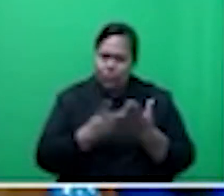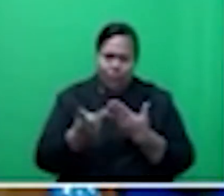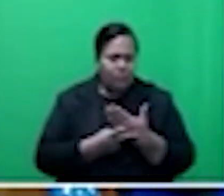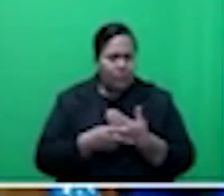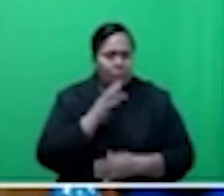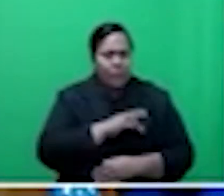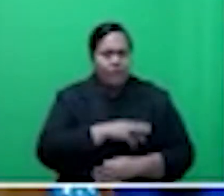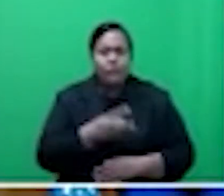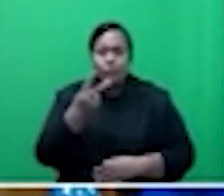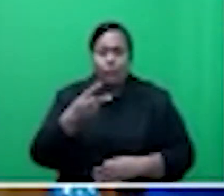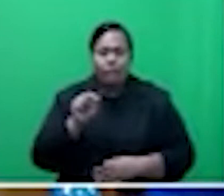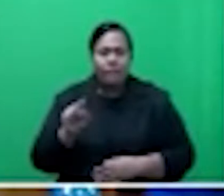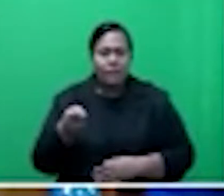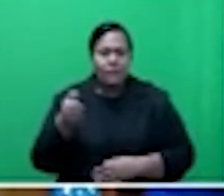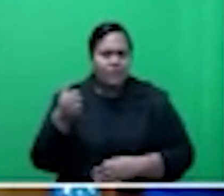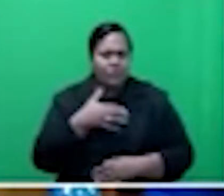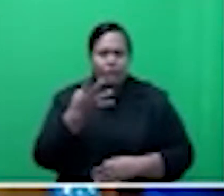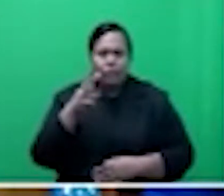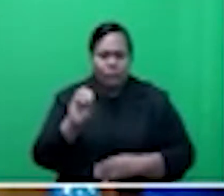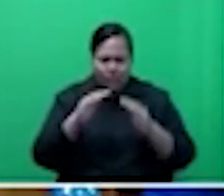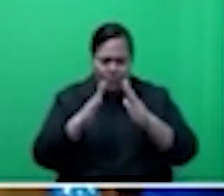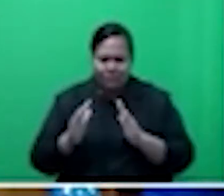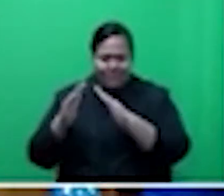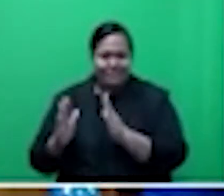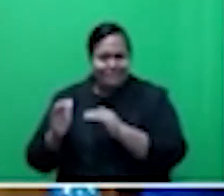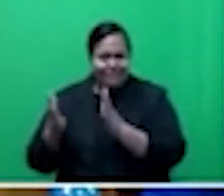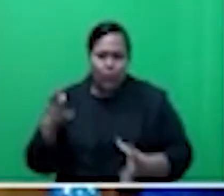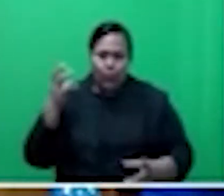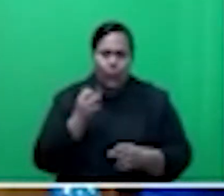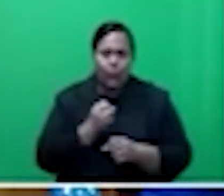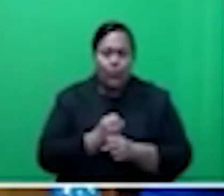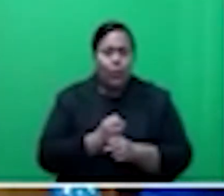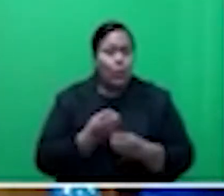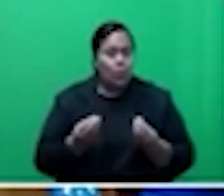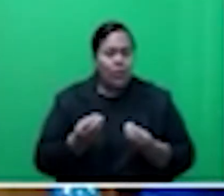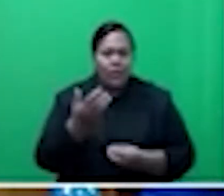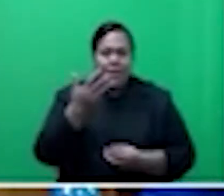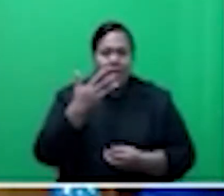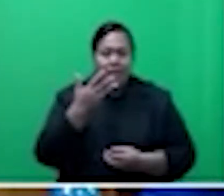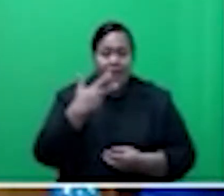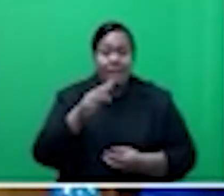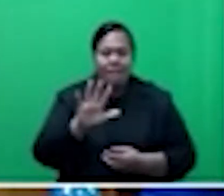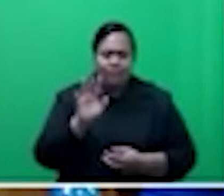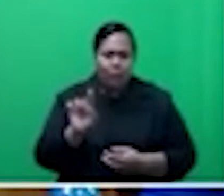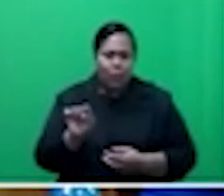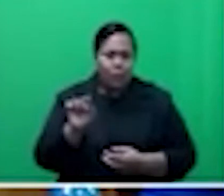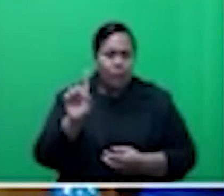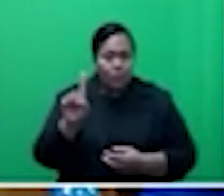around 12,648 households, with a total value of $85.1 billion. This consists of